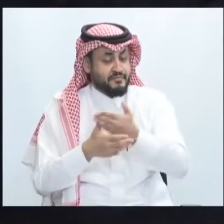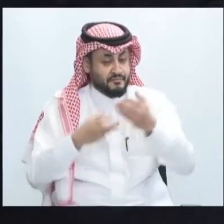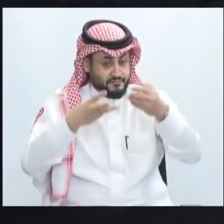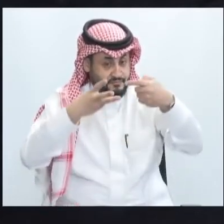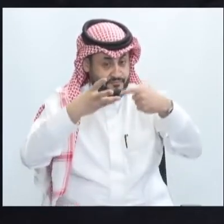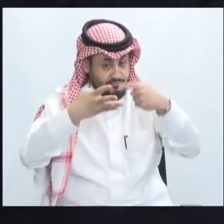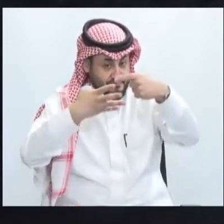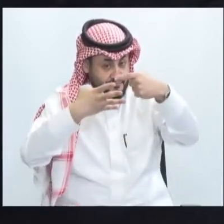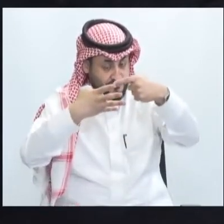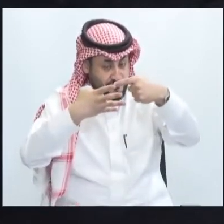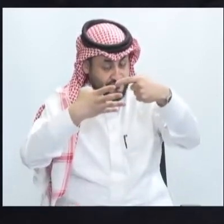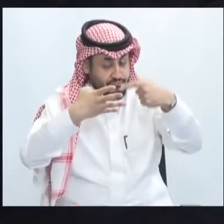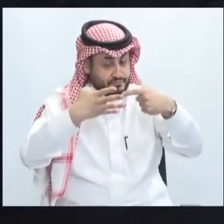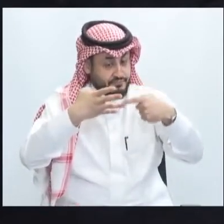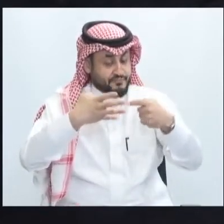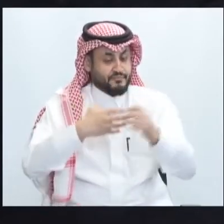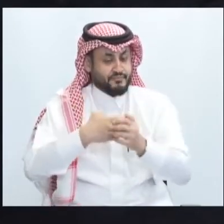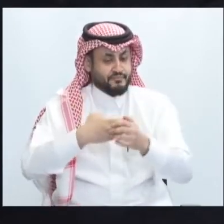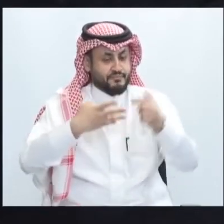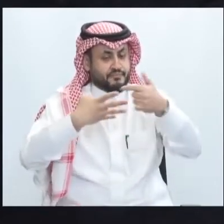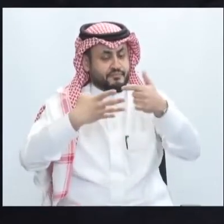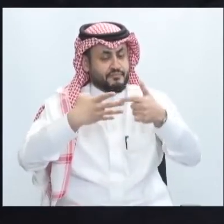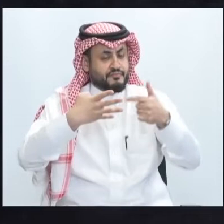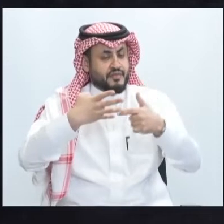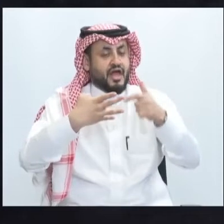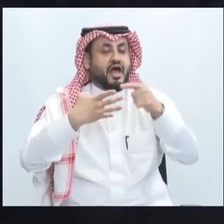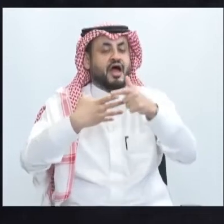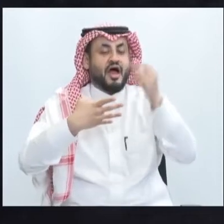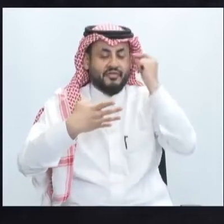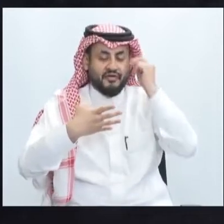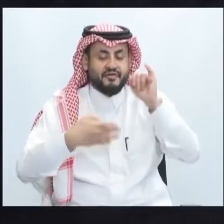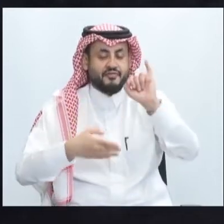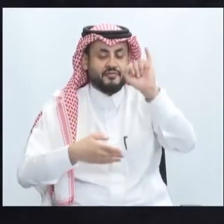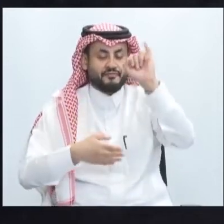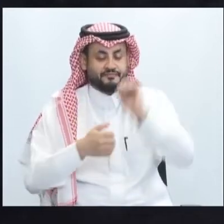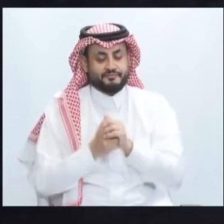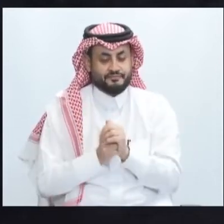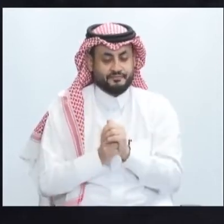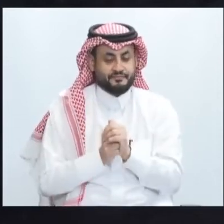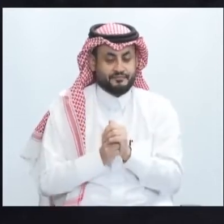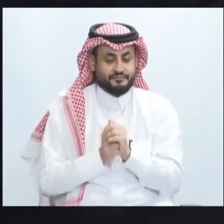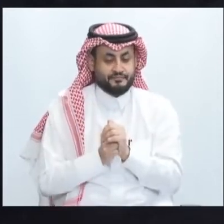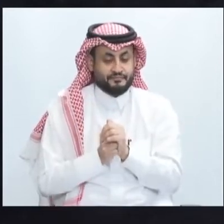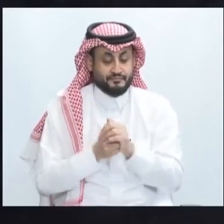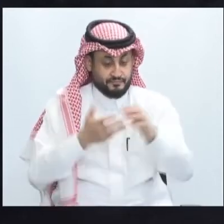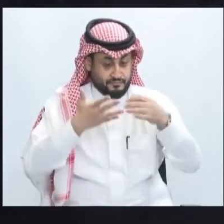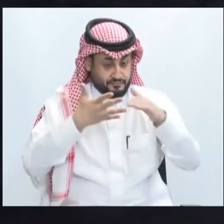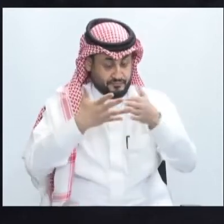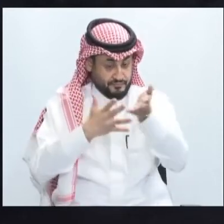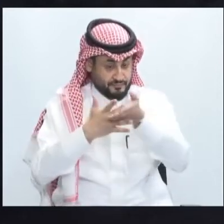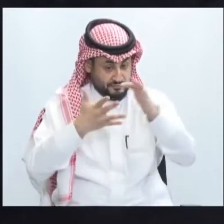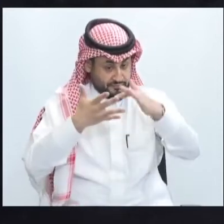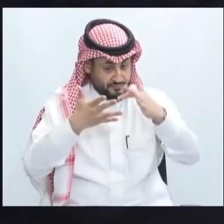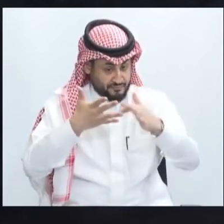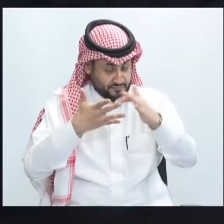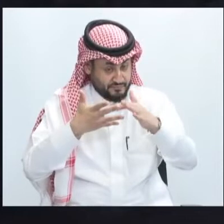Because it starts from the line number one up to line number three, okay? So if it's short, it starts